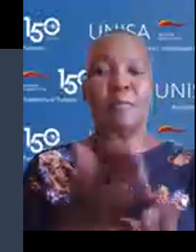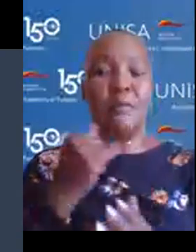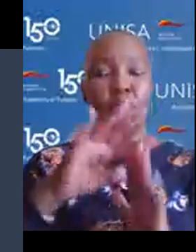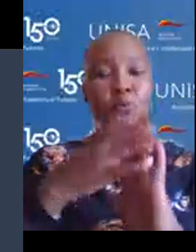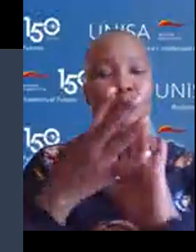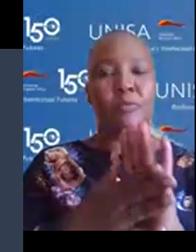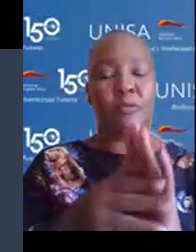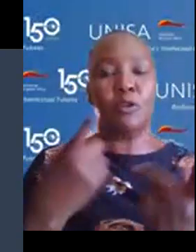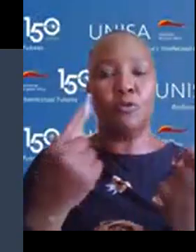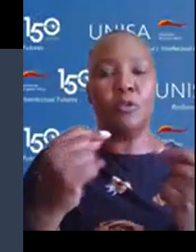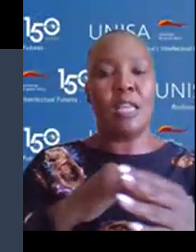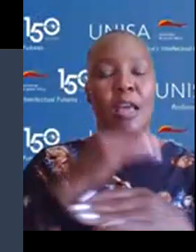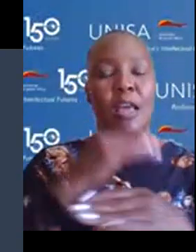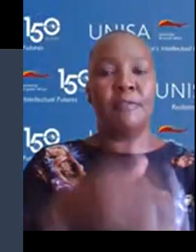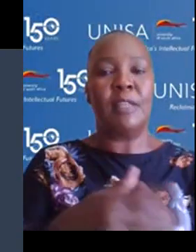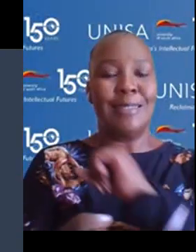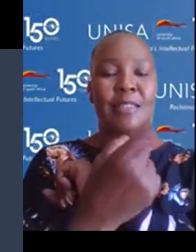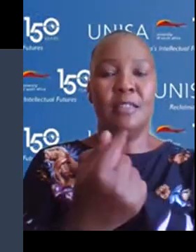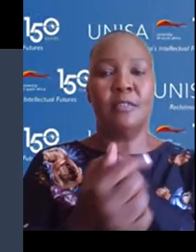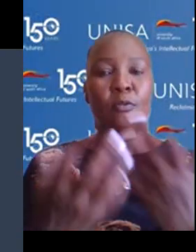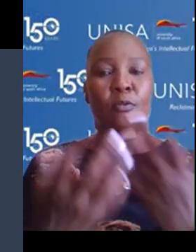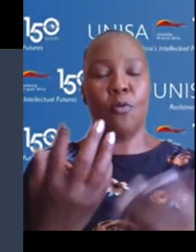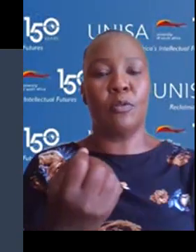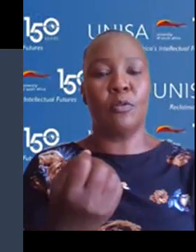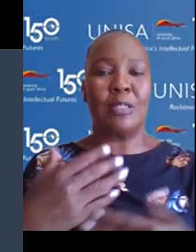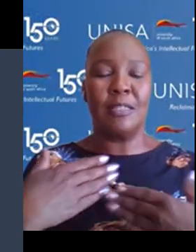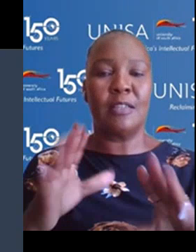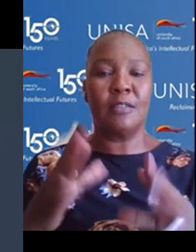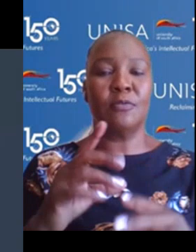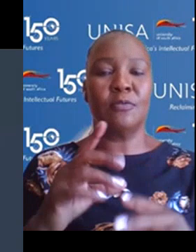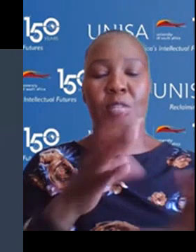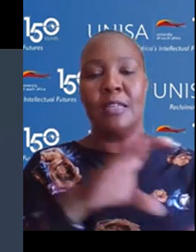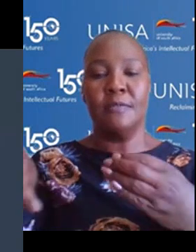do it after the session as well, or when we get started with the activities.